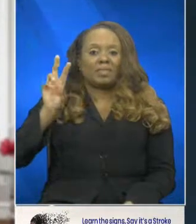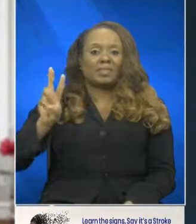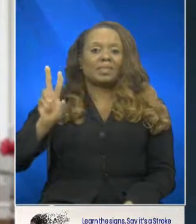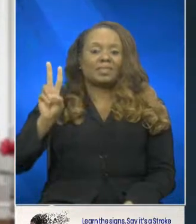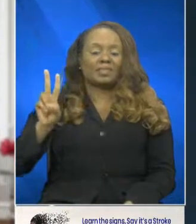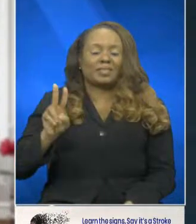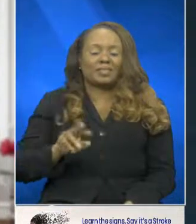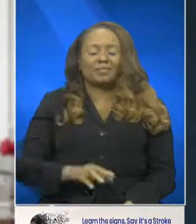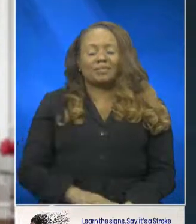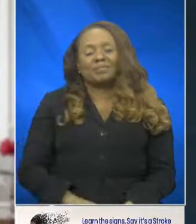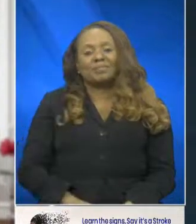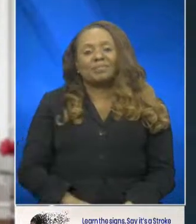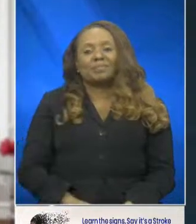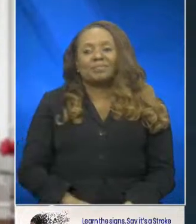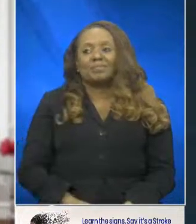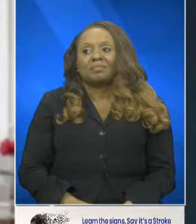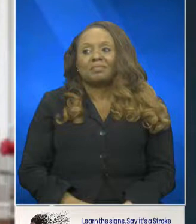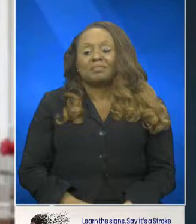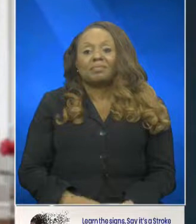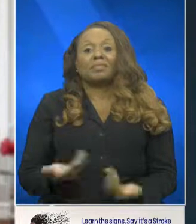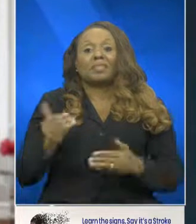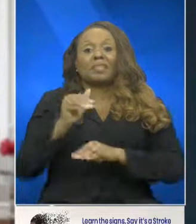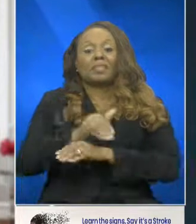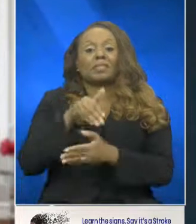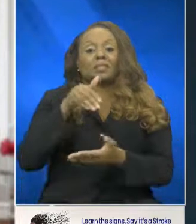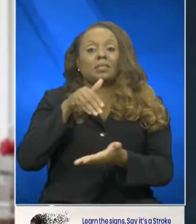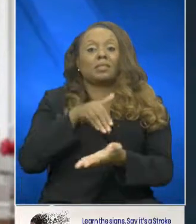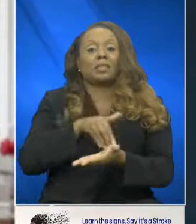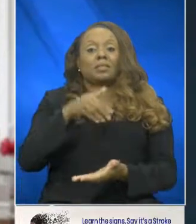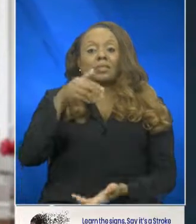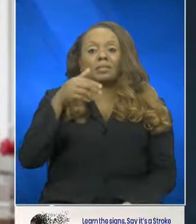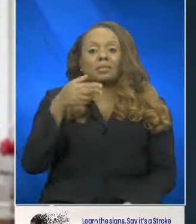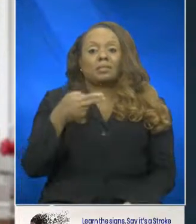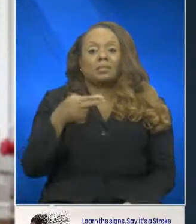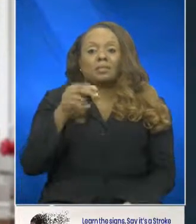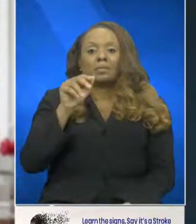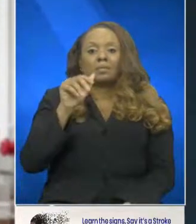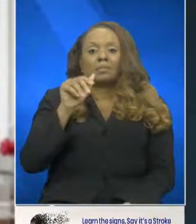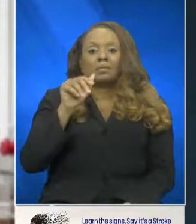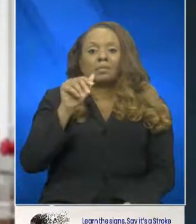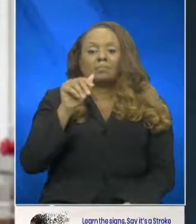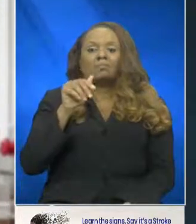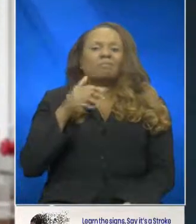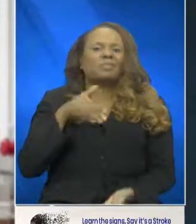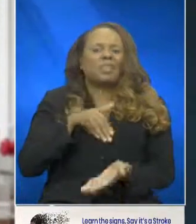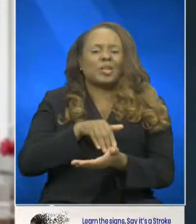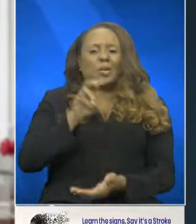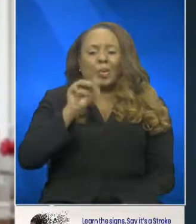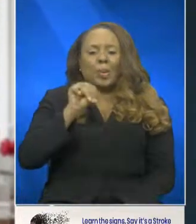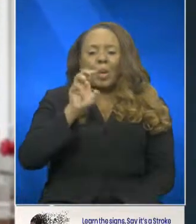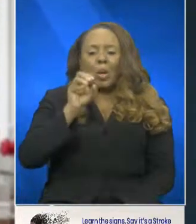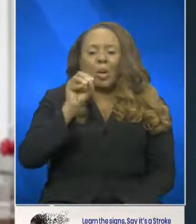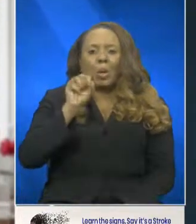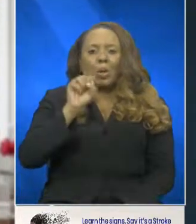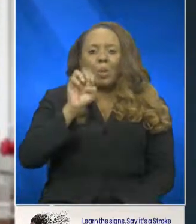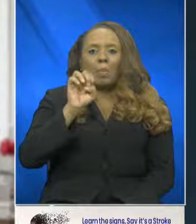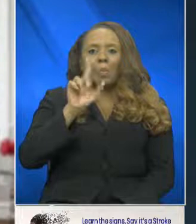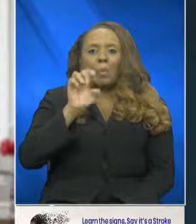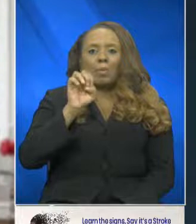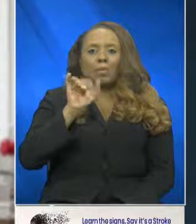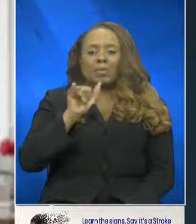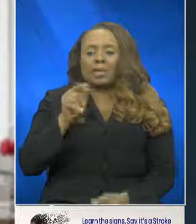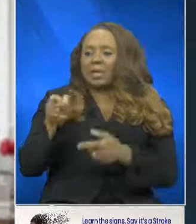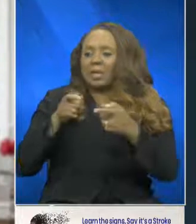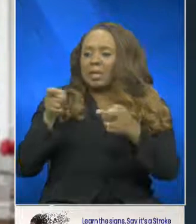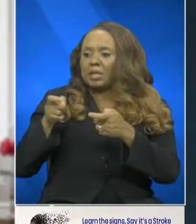228-5562. Tonight we have with us Dr. Harley Mosley, co-director of the stroke unit at the QEH.